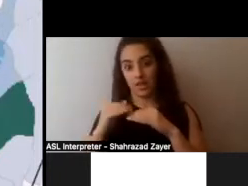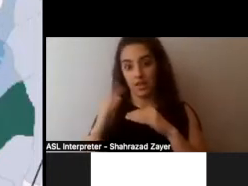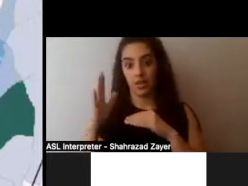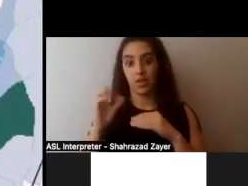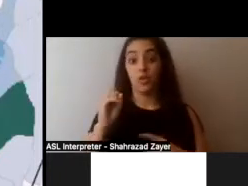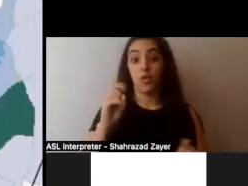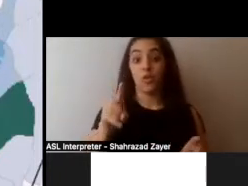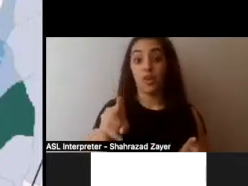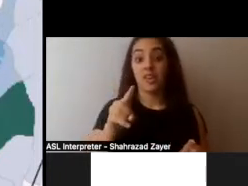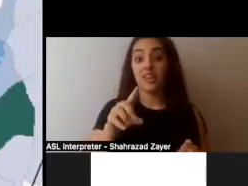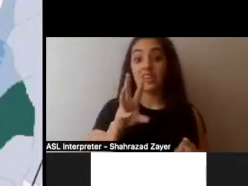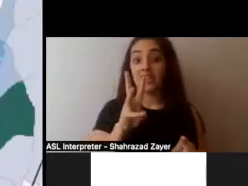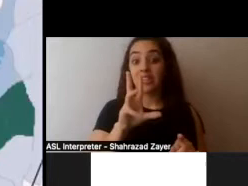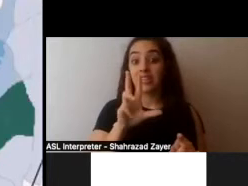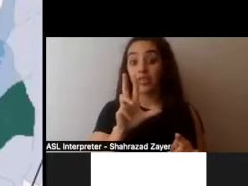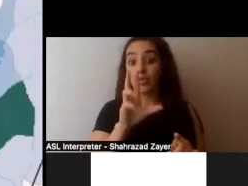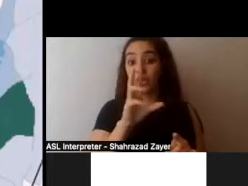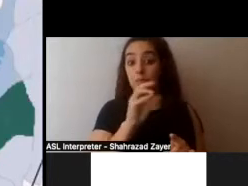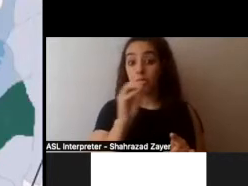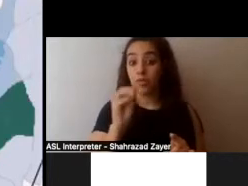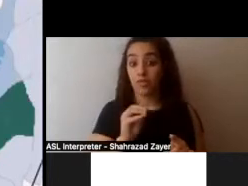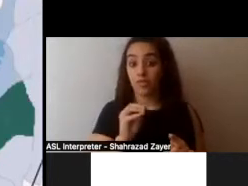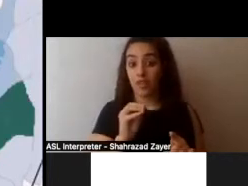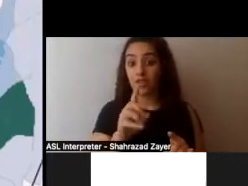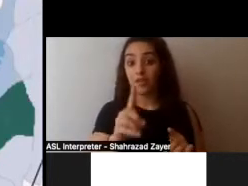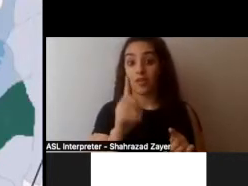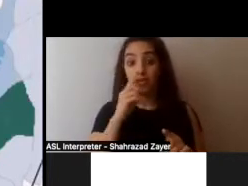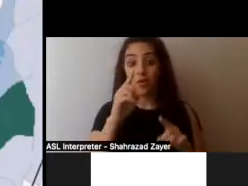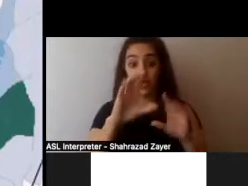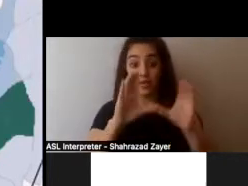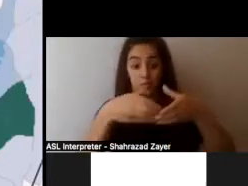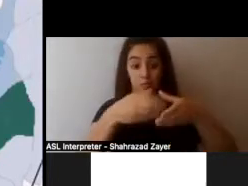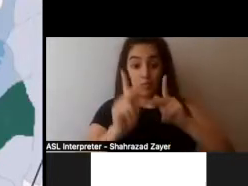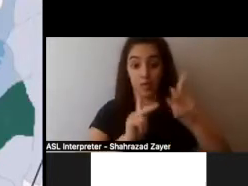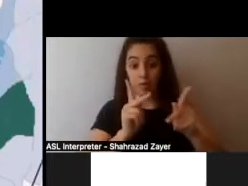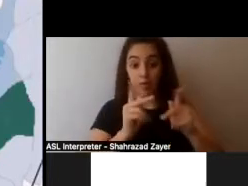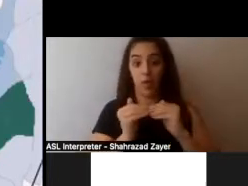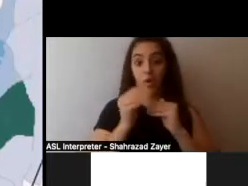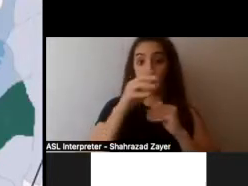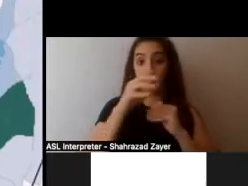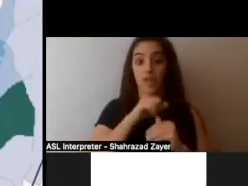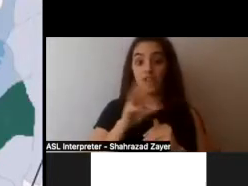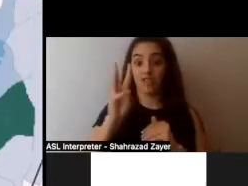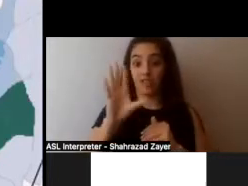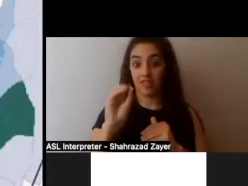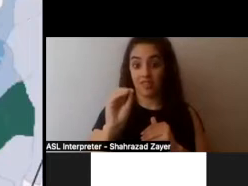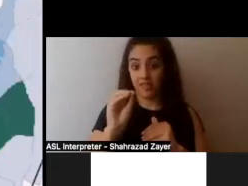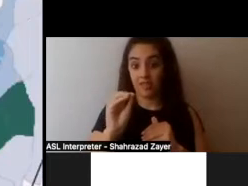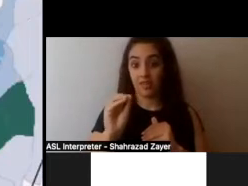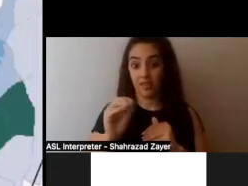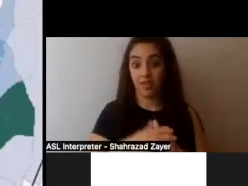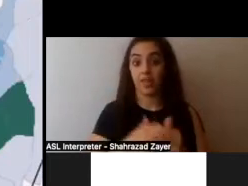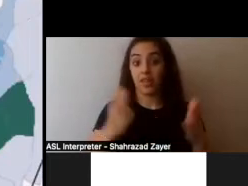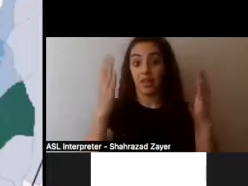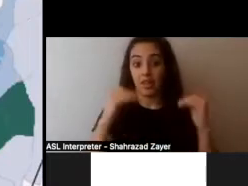63.8% of the population in this little census block group is over 60. We can scroll all the way down to over 85. 7%